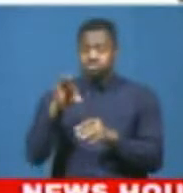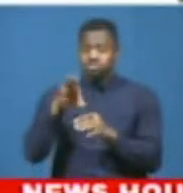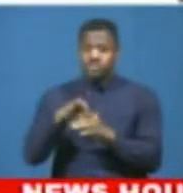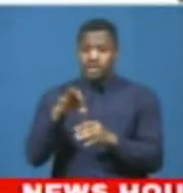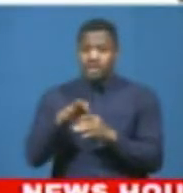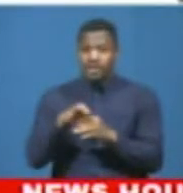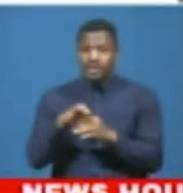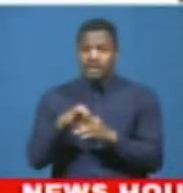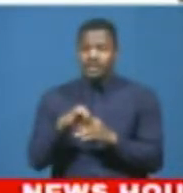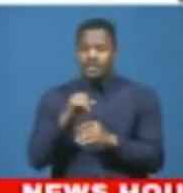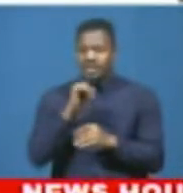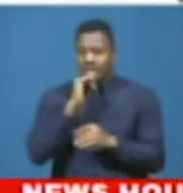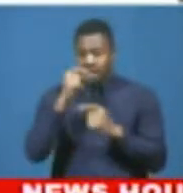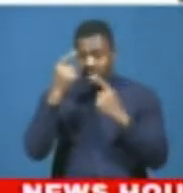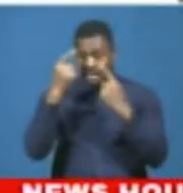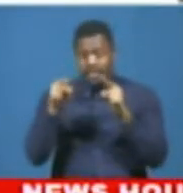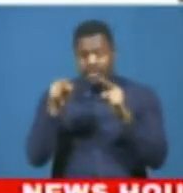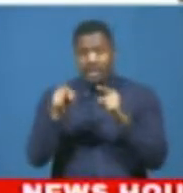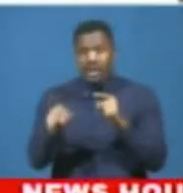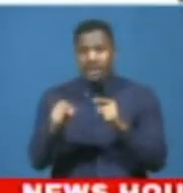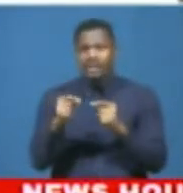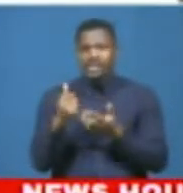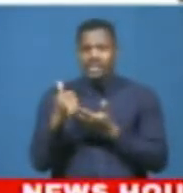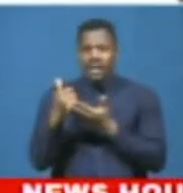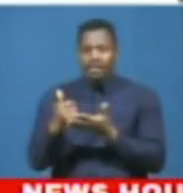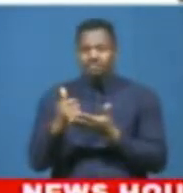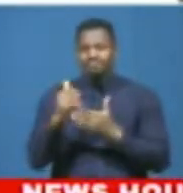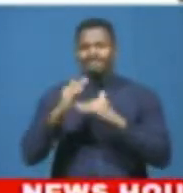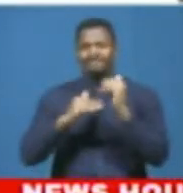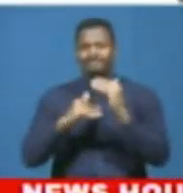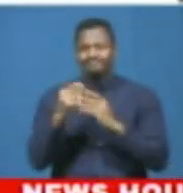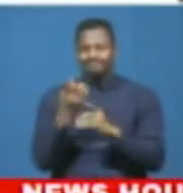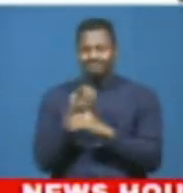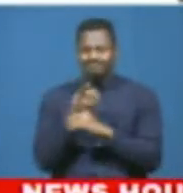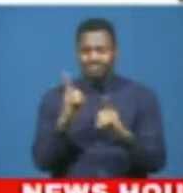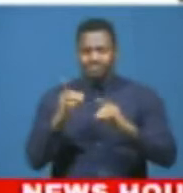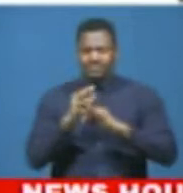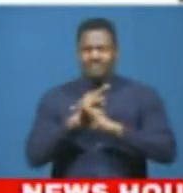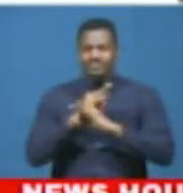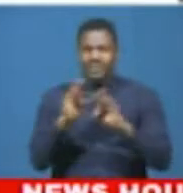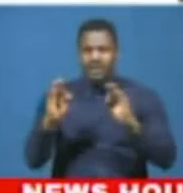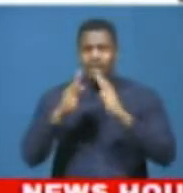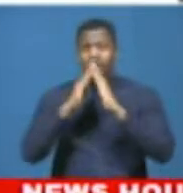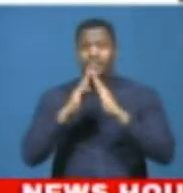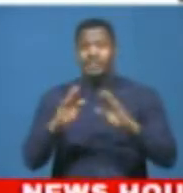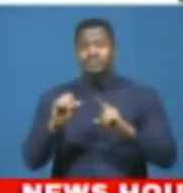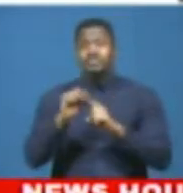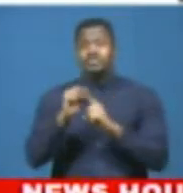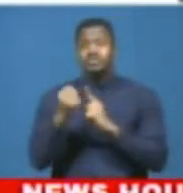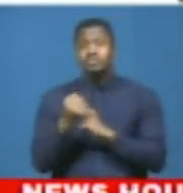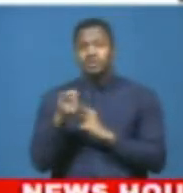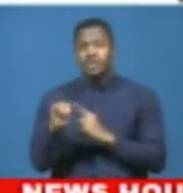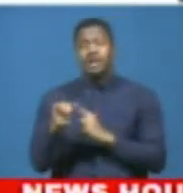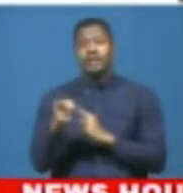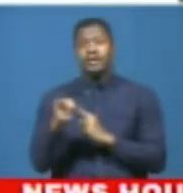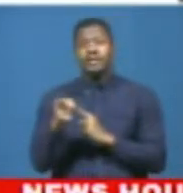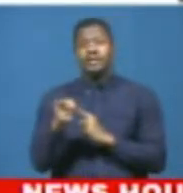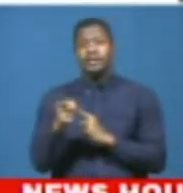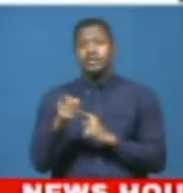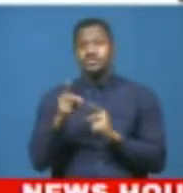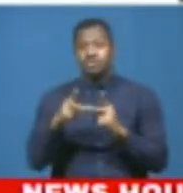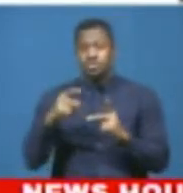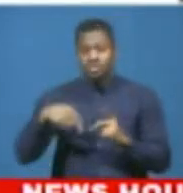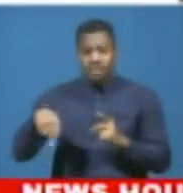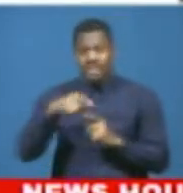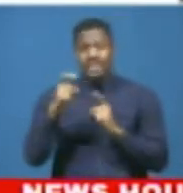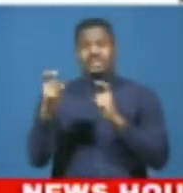an event, but building a democratic, free and peaceful society is a process. So the